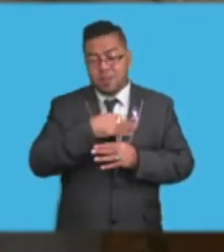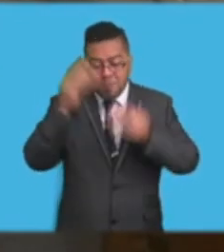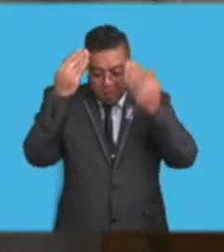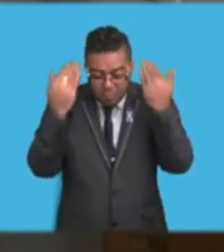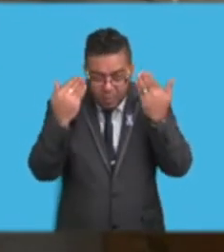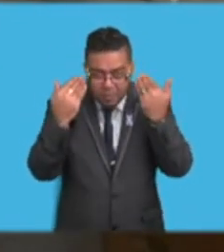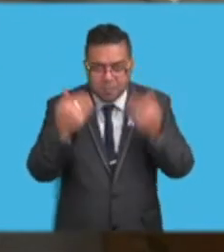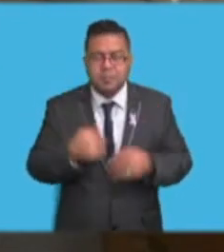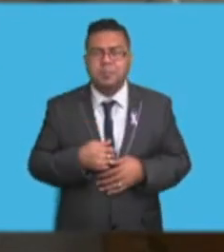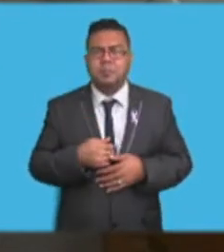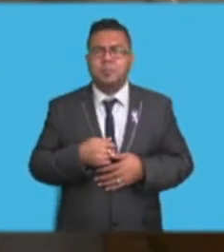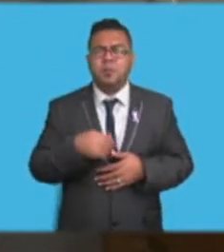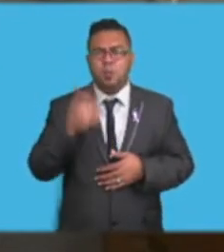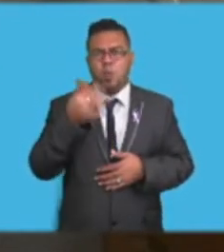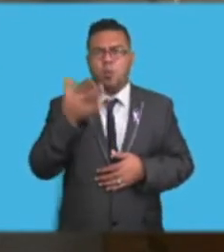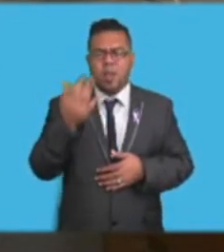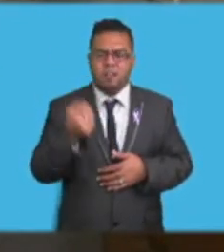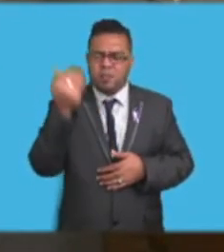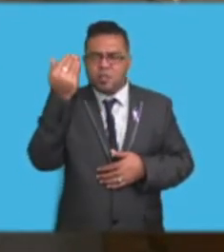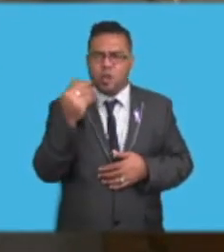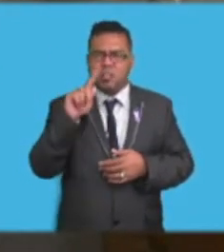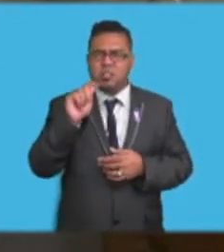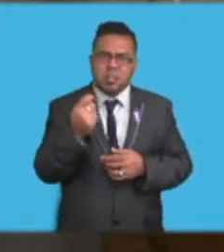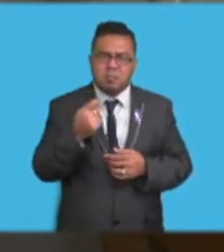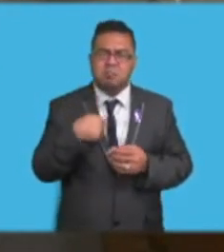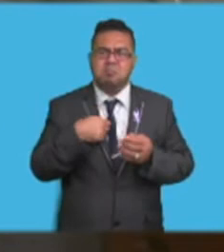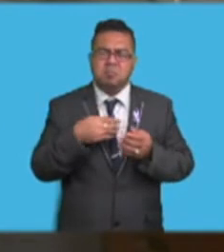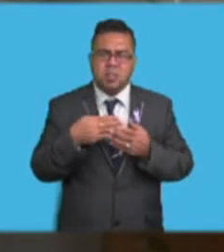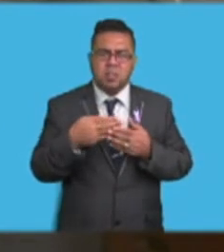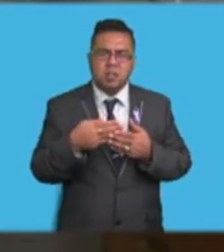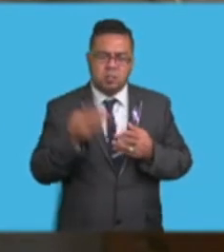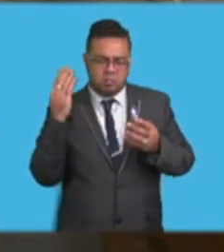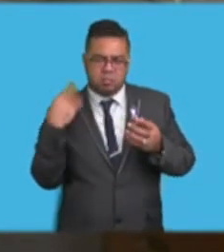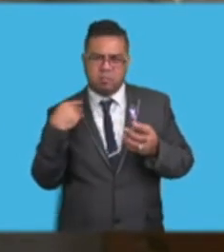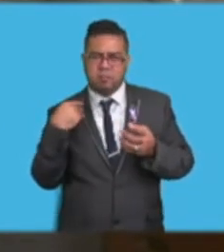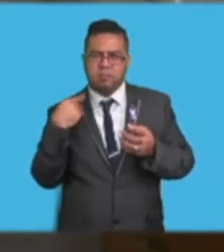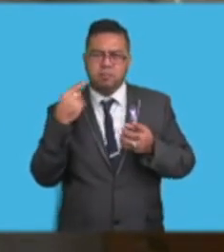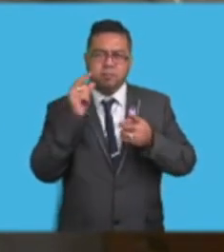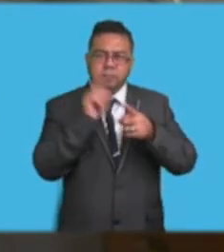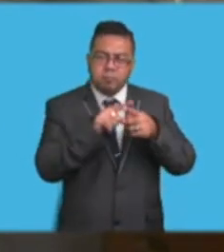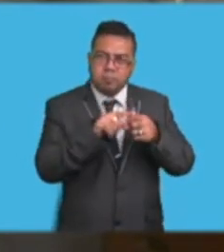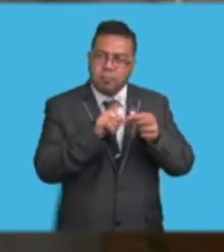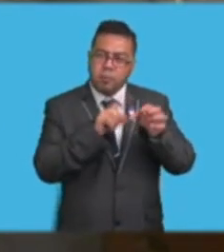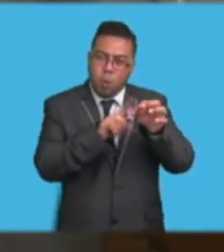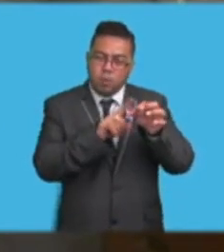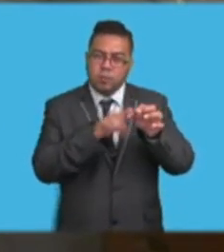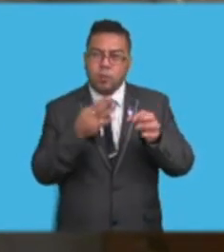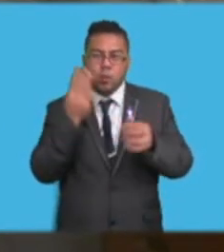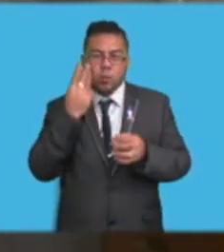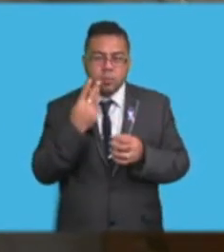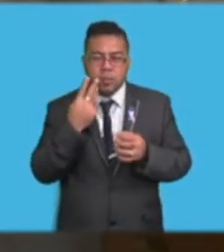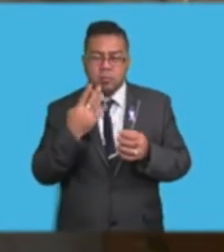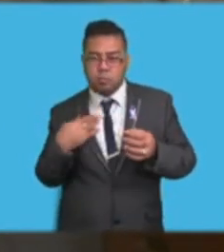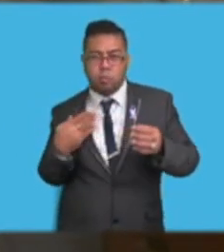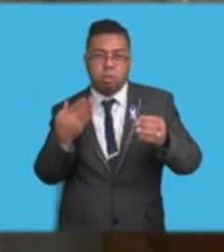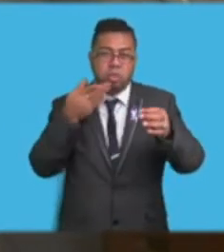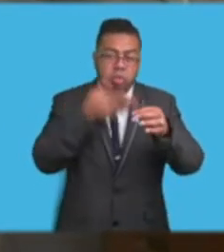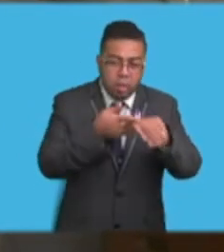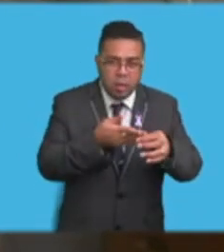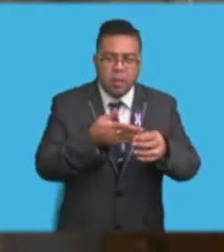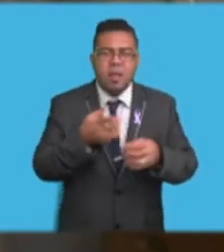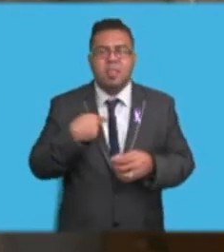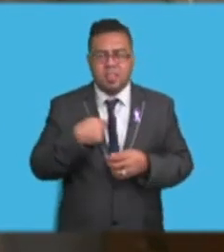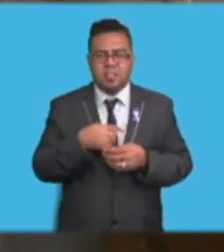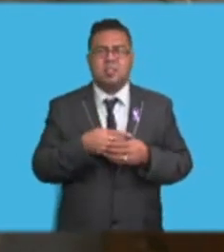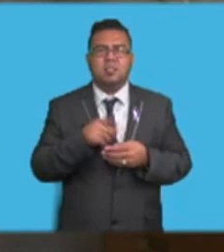whilst temporary special measures will immediately take us to our target of gender equality in public and political life, these measures are